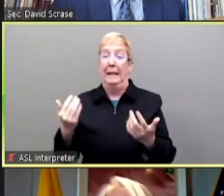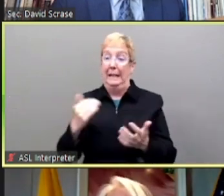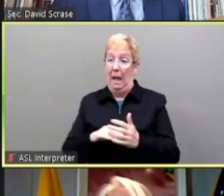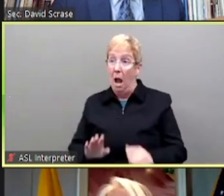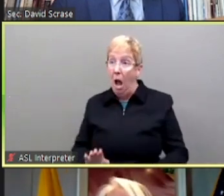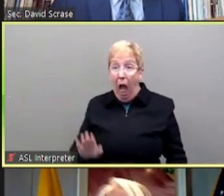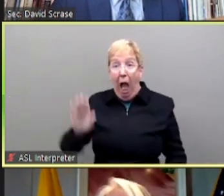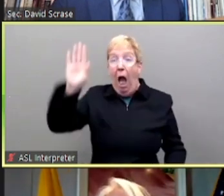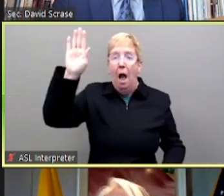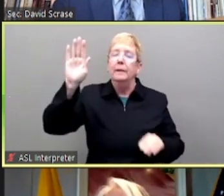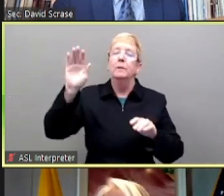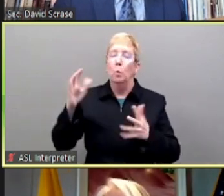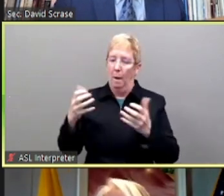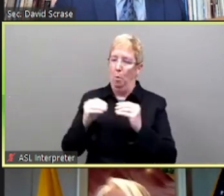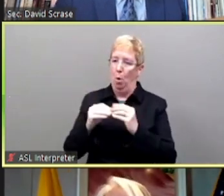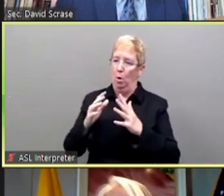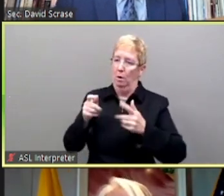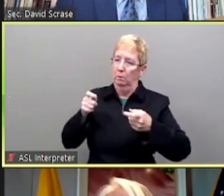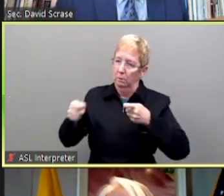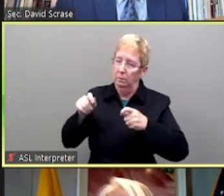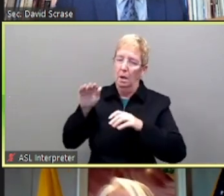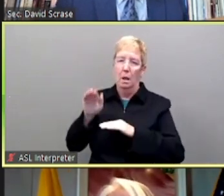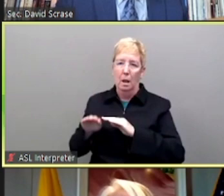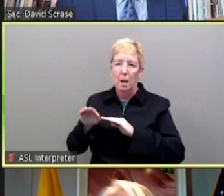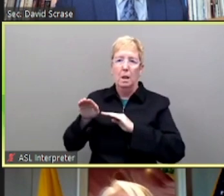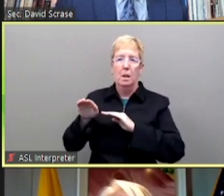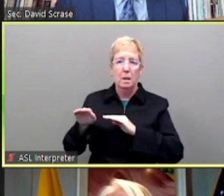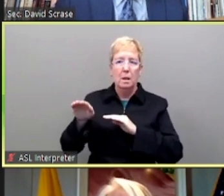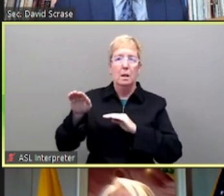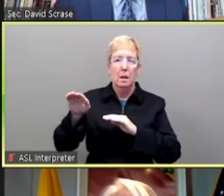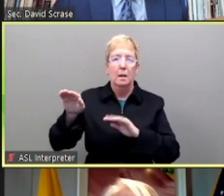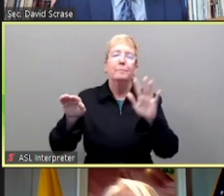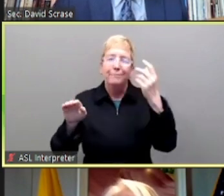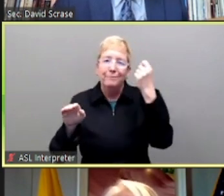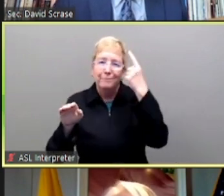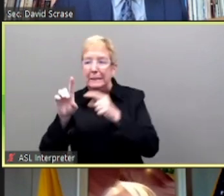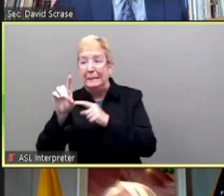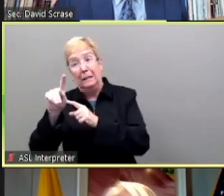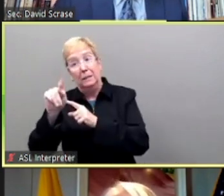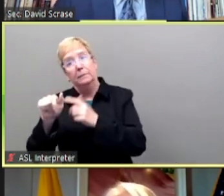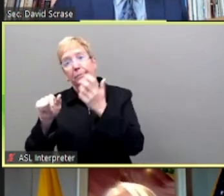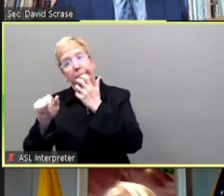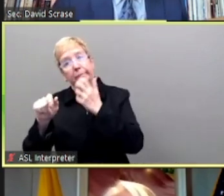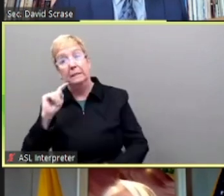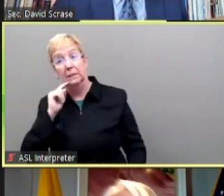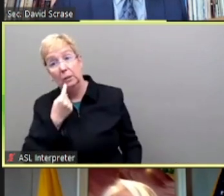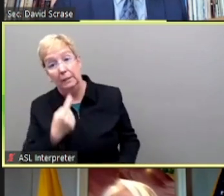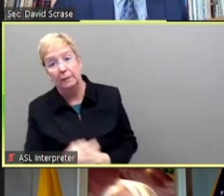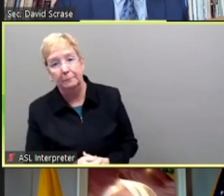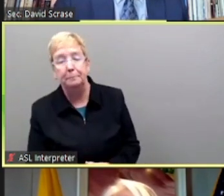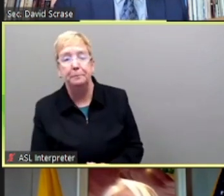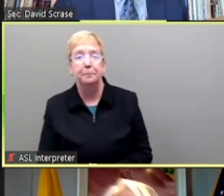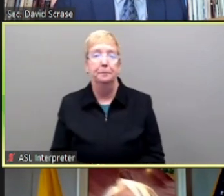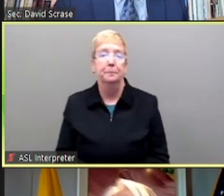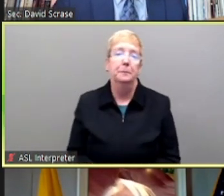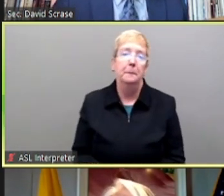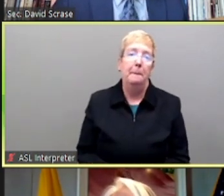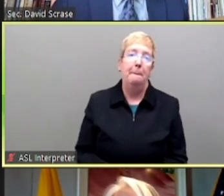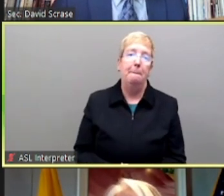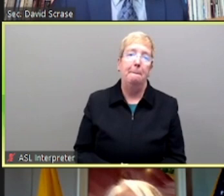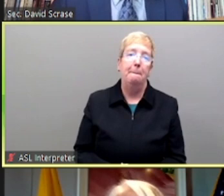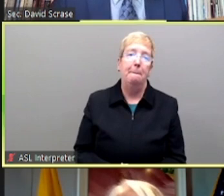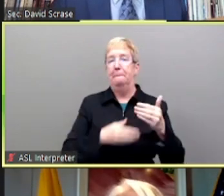are as a state, particularly given the Delta variant. Next slide.